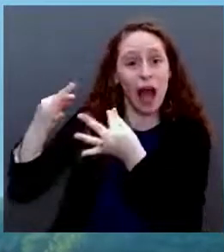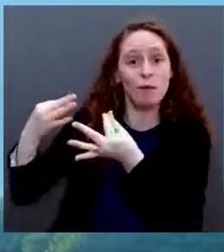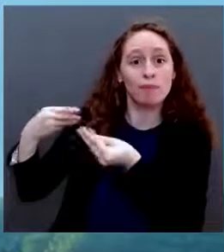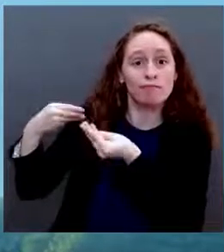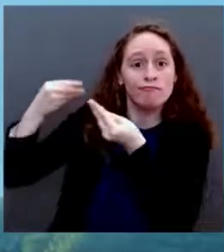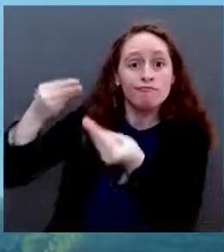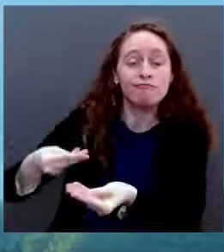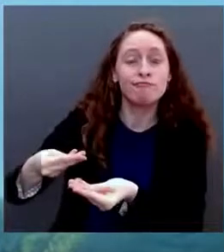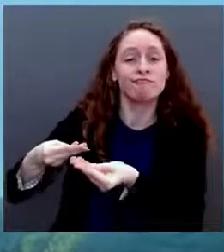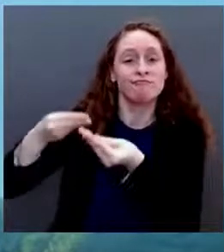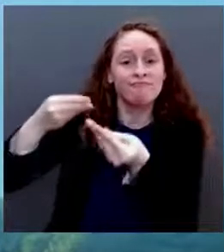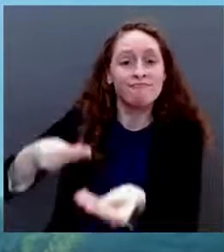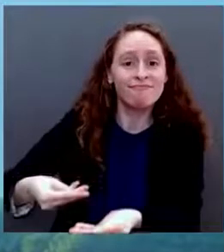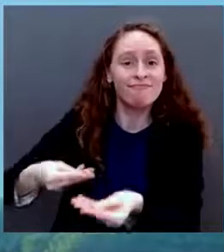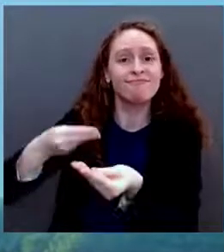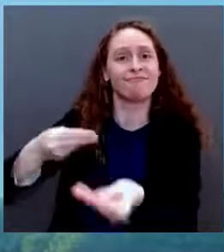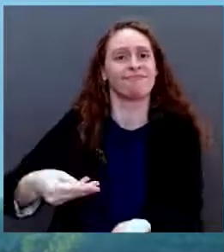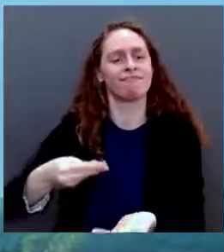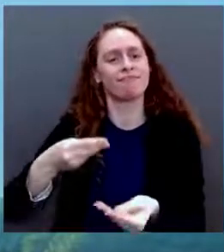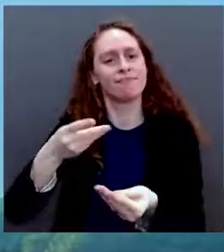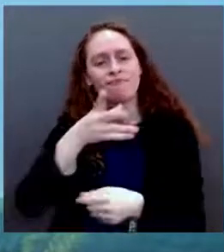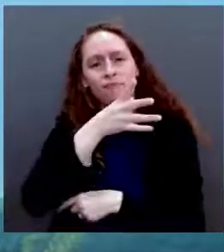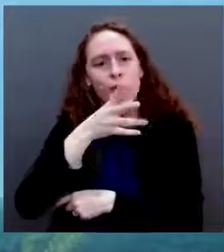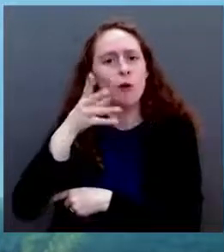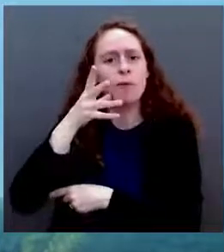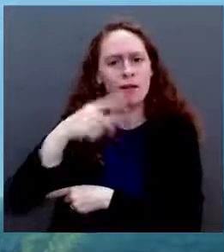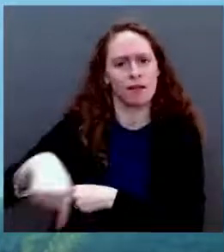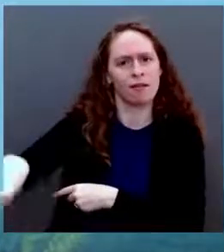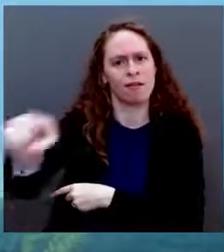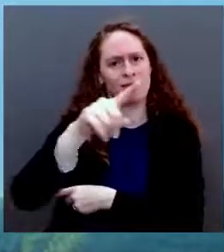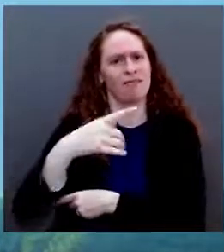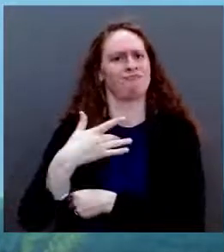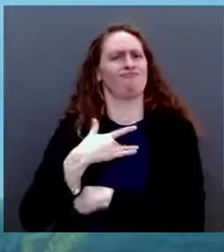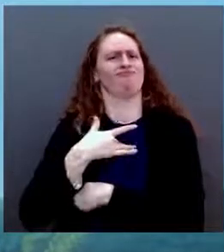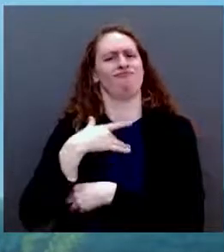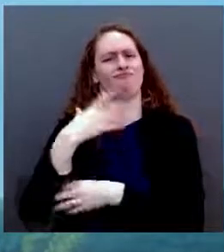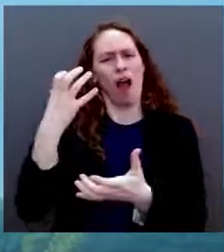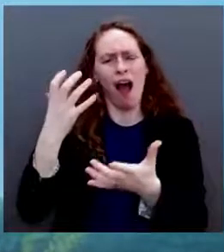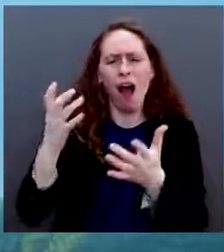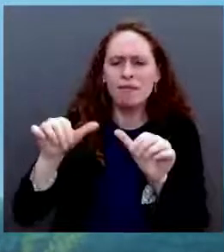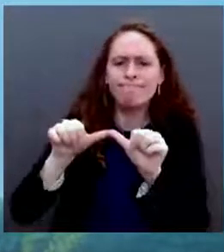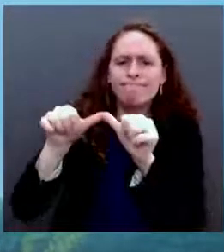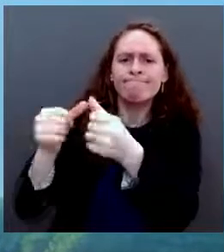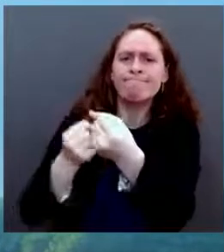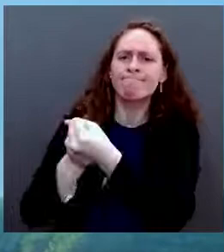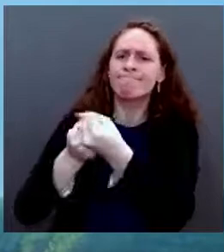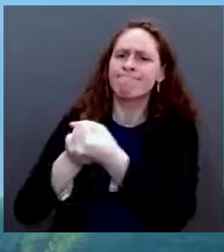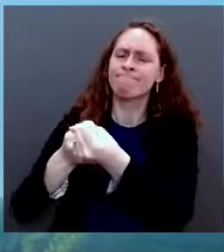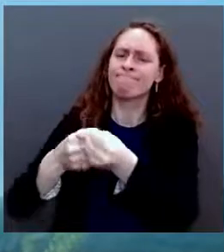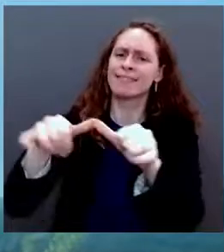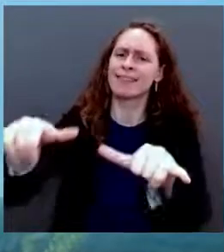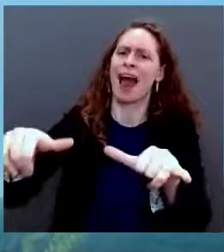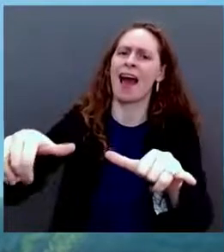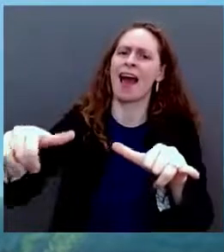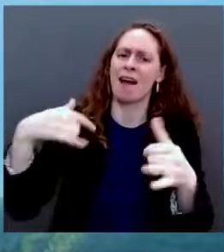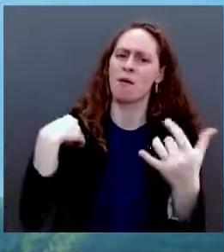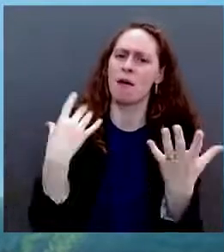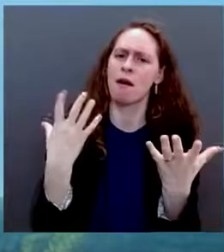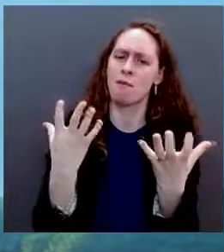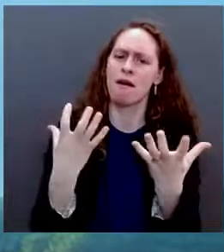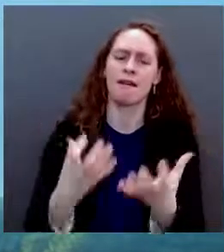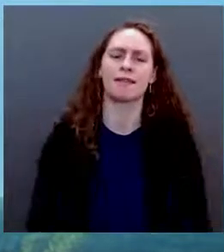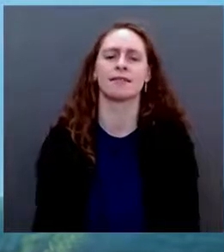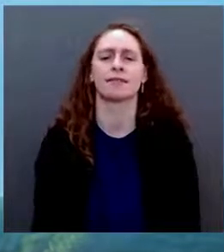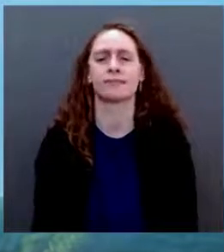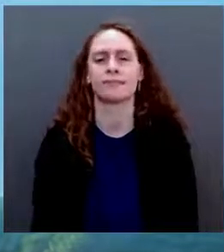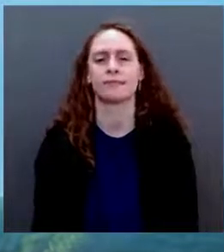Tom Vilsack, former governor of the state of Iowa, and Attorney General Garland, to talk about how we can